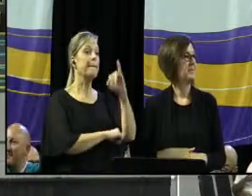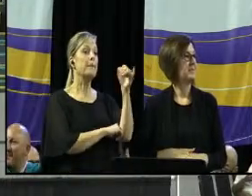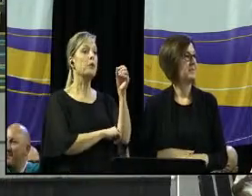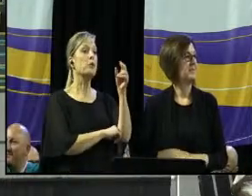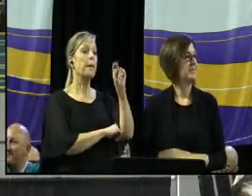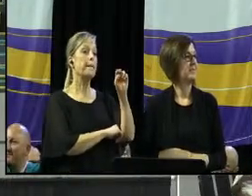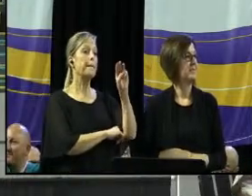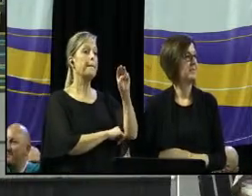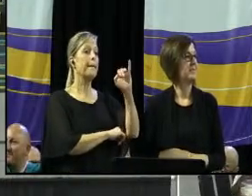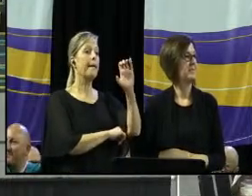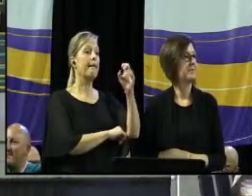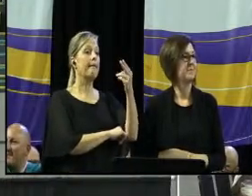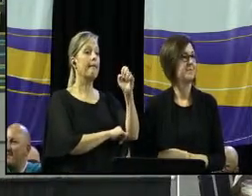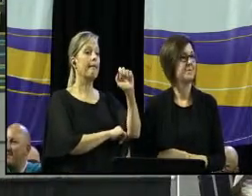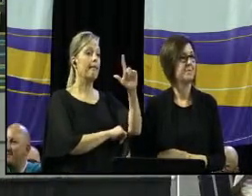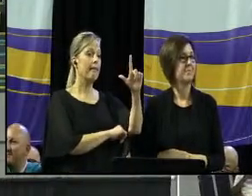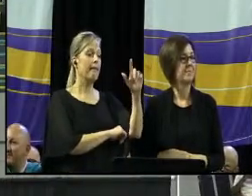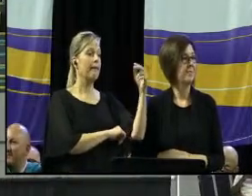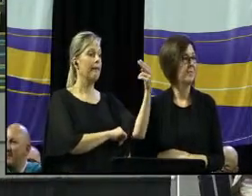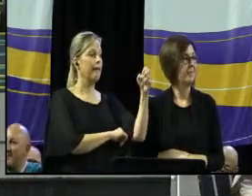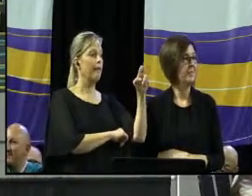John Michael Herring.